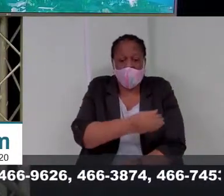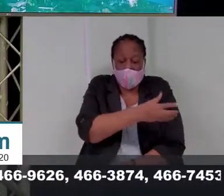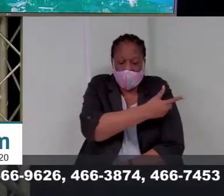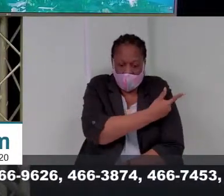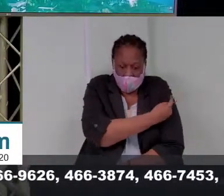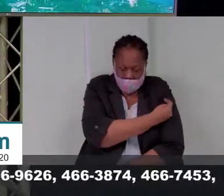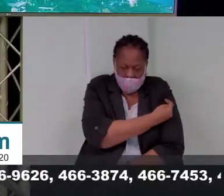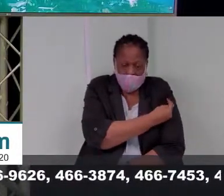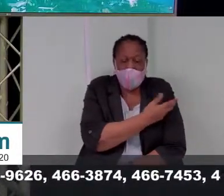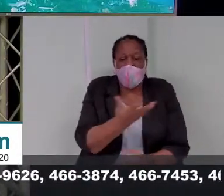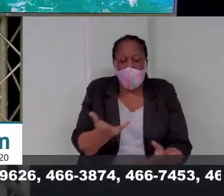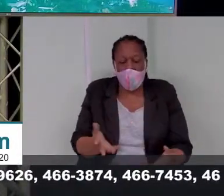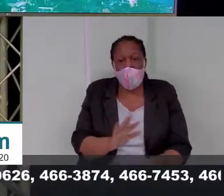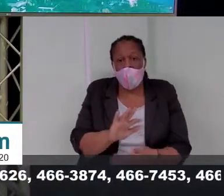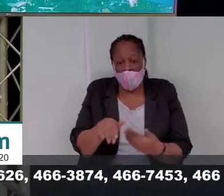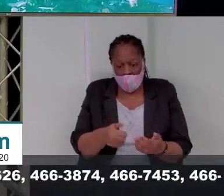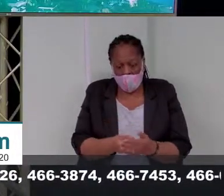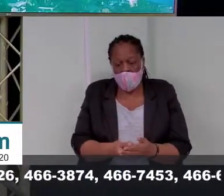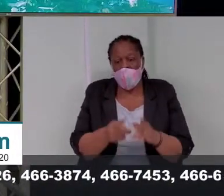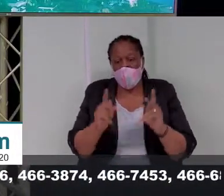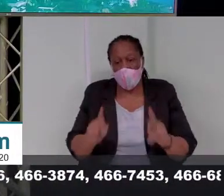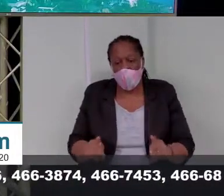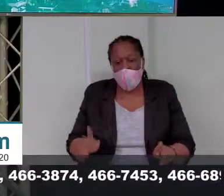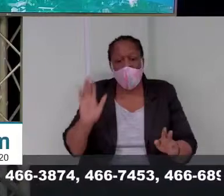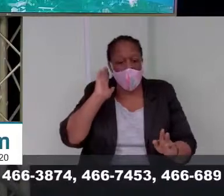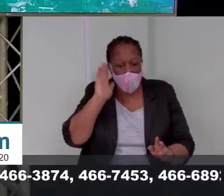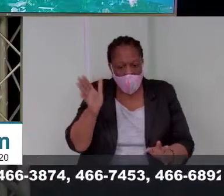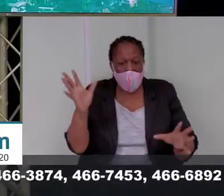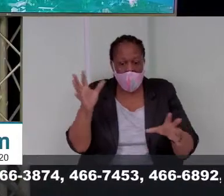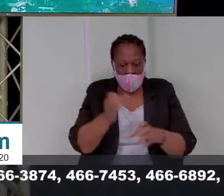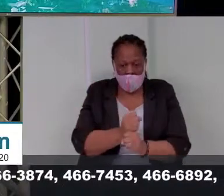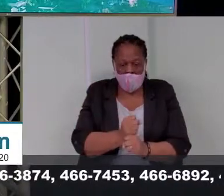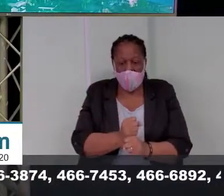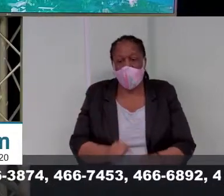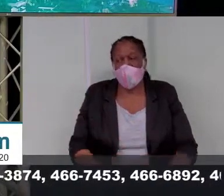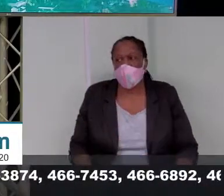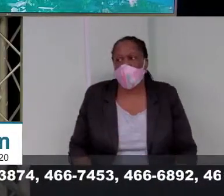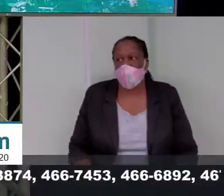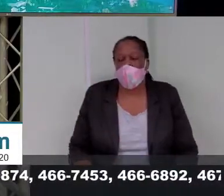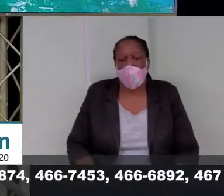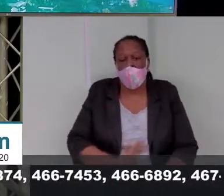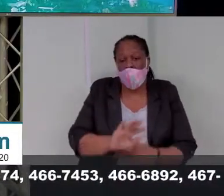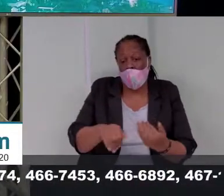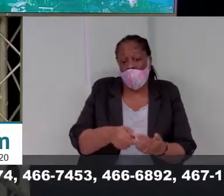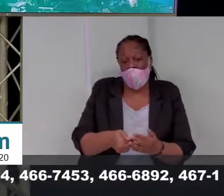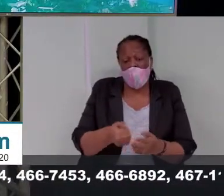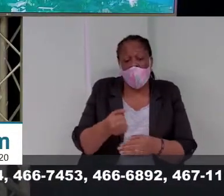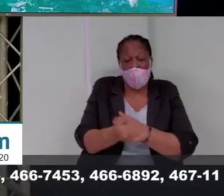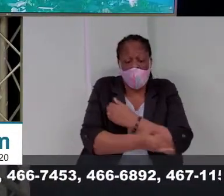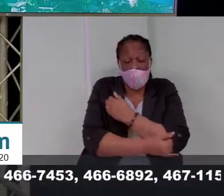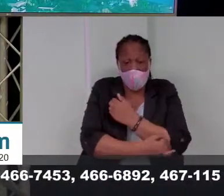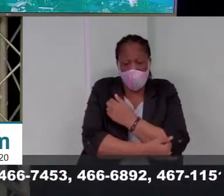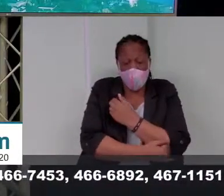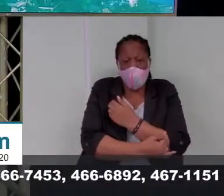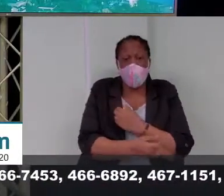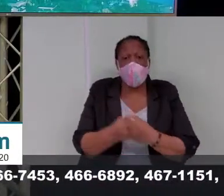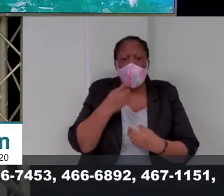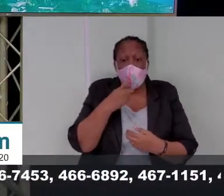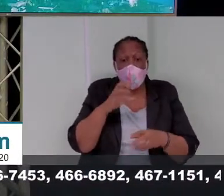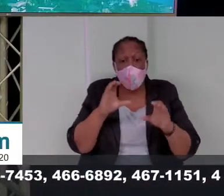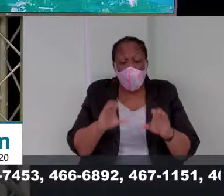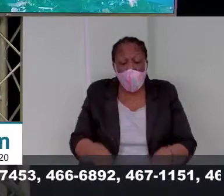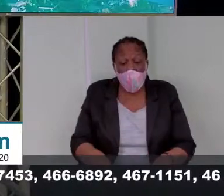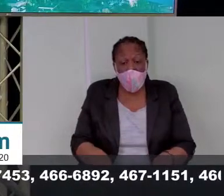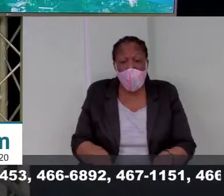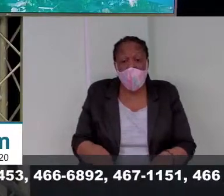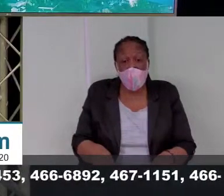use, making sure that when this vaccine becomes available, each country would be able to immunize at least 20% of